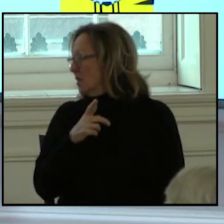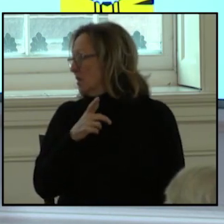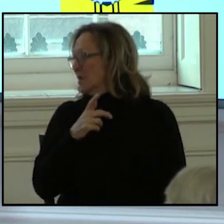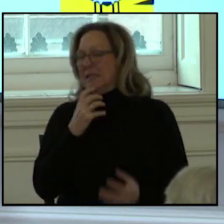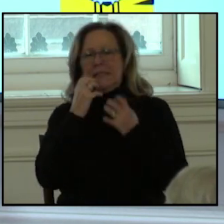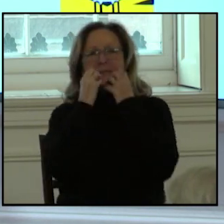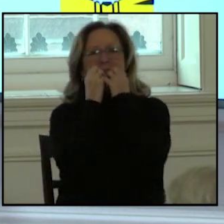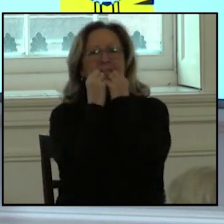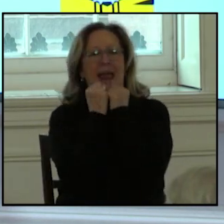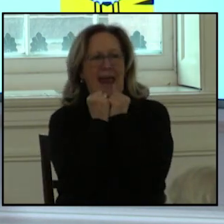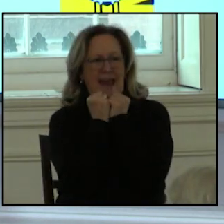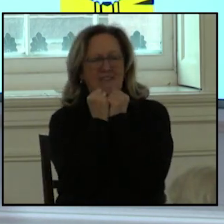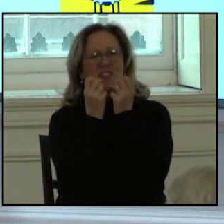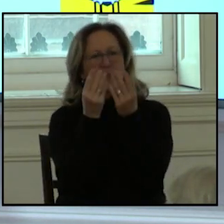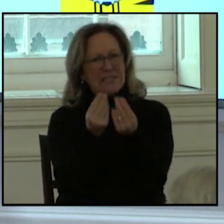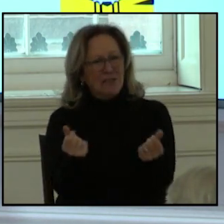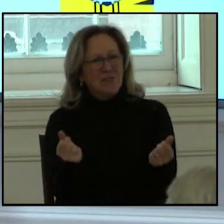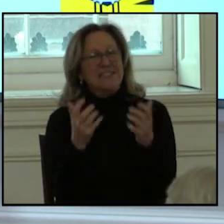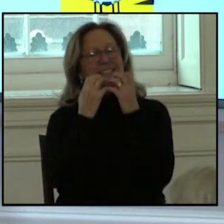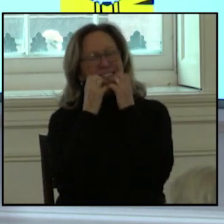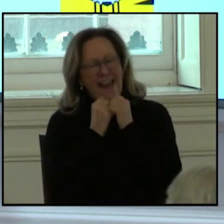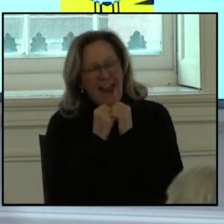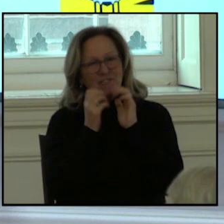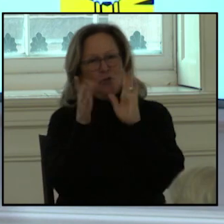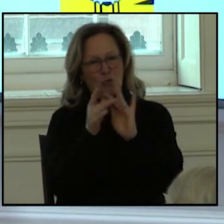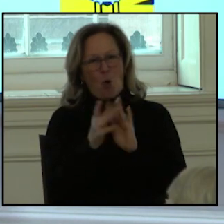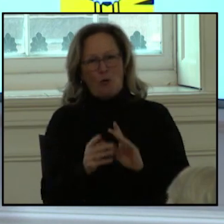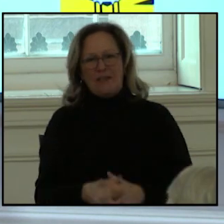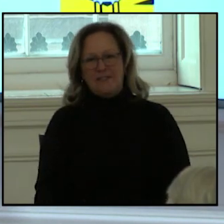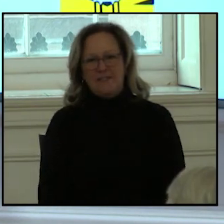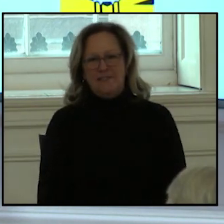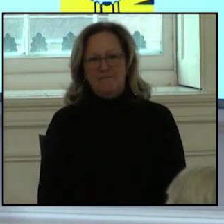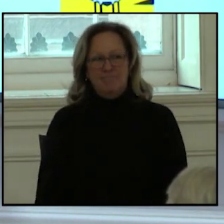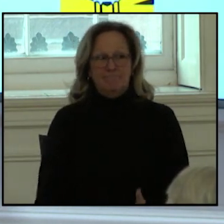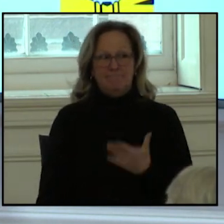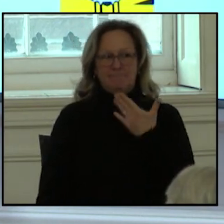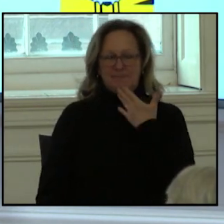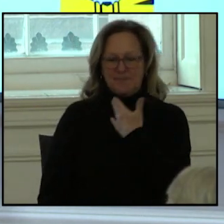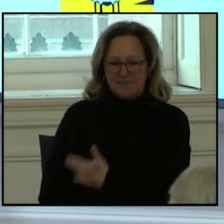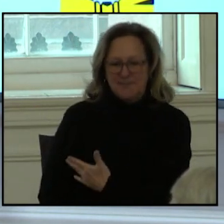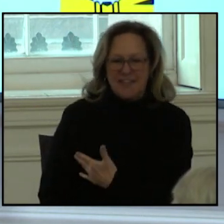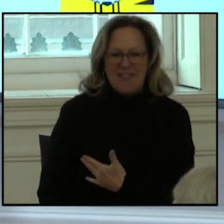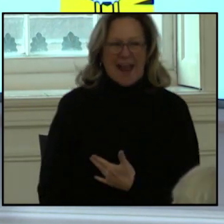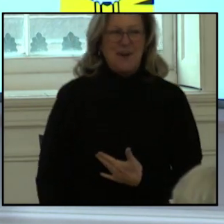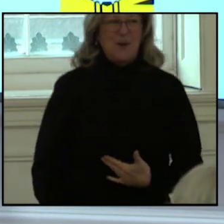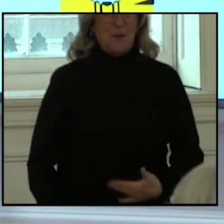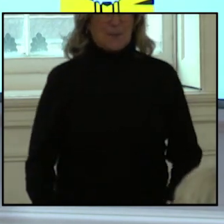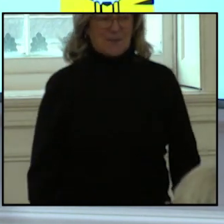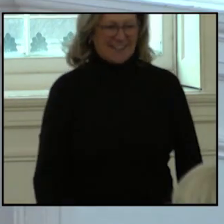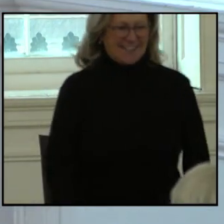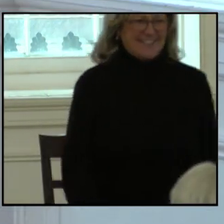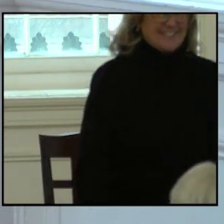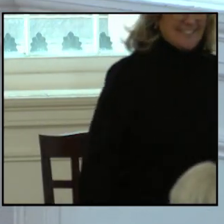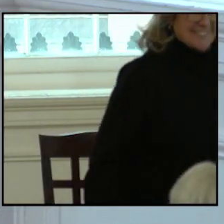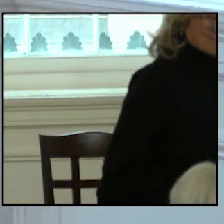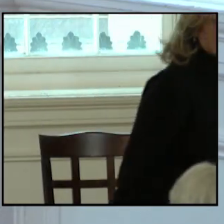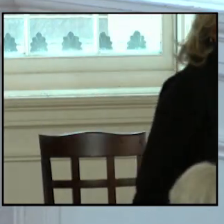save those materials and save those stories. Thank you so very much. Thank you.